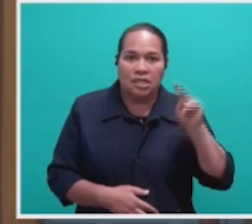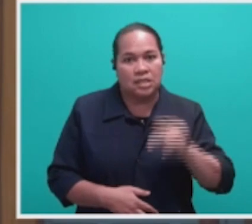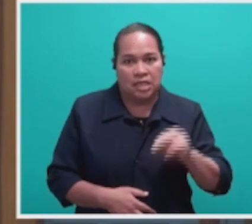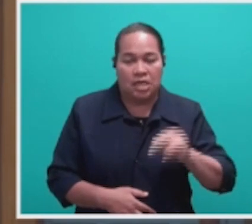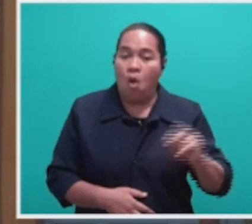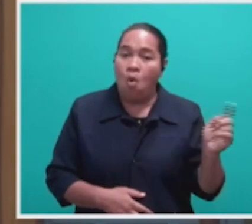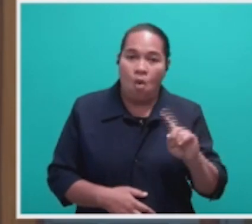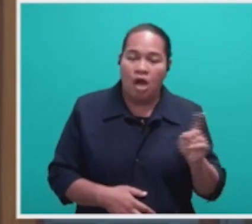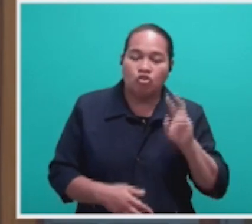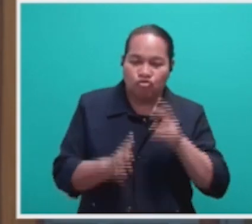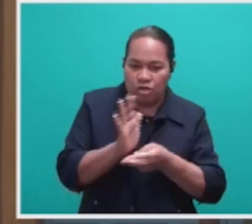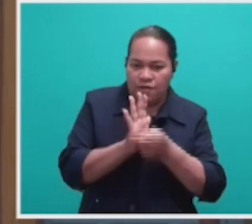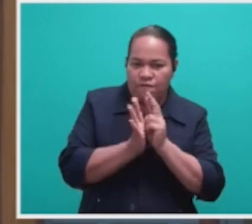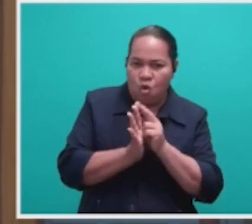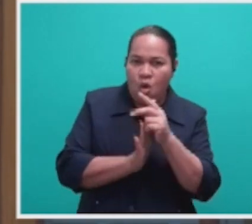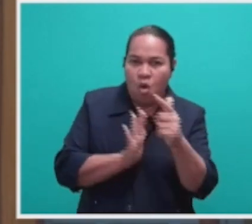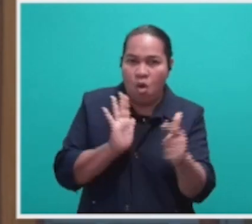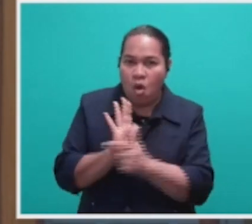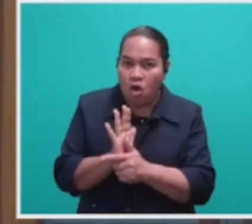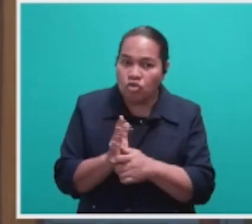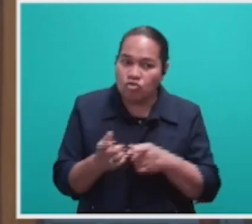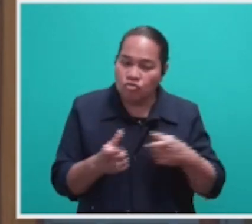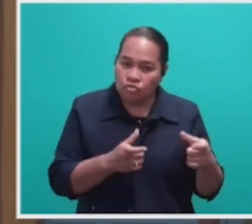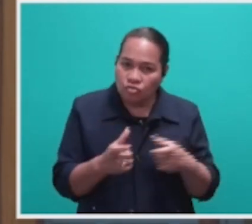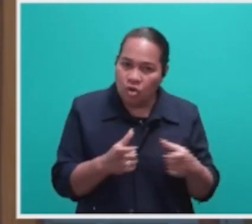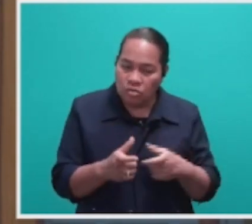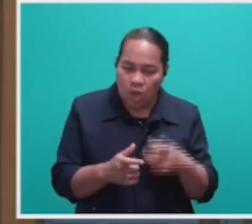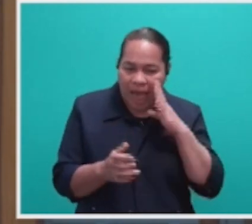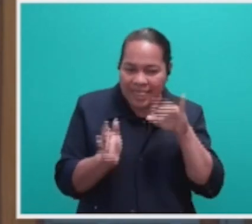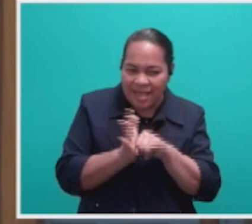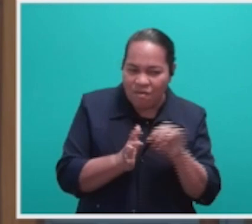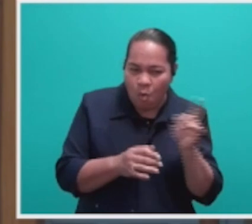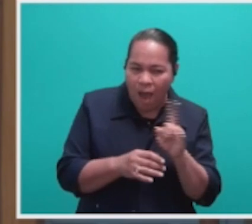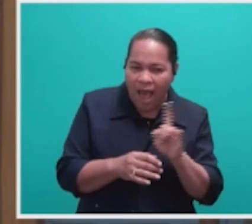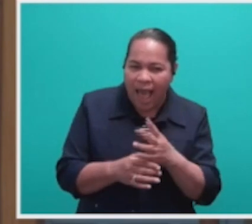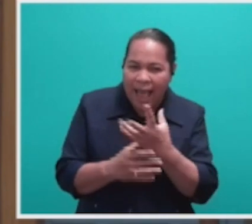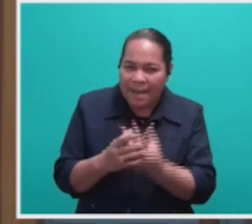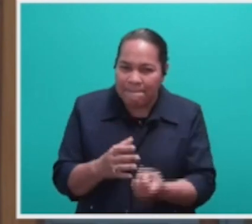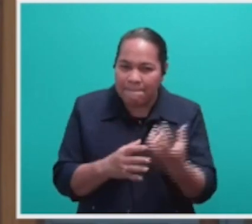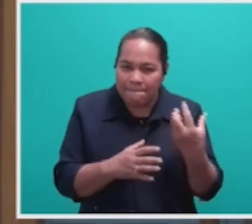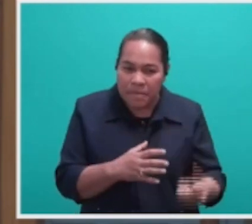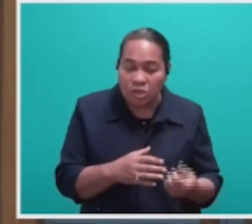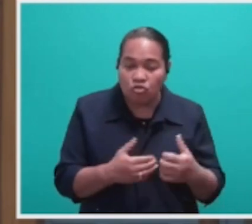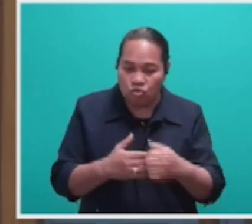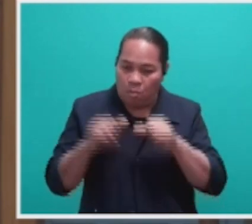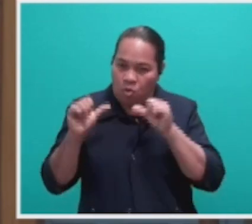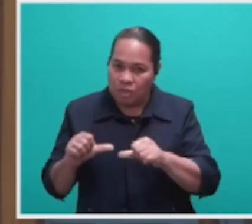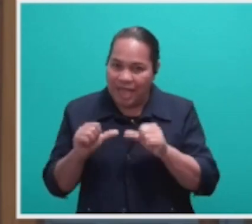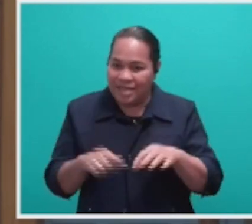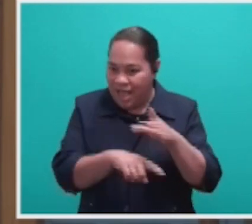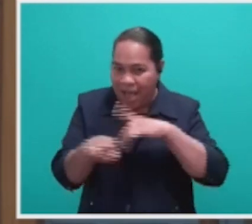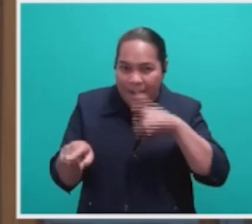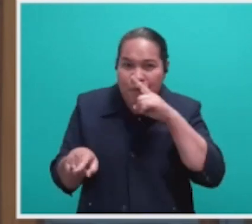sir, to review existing regulations and identify gaps to safeguard consumer